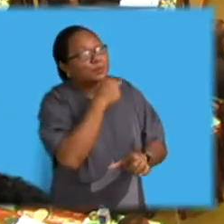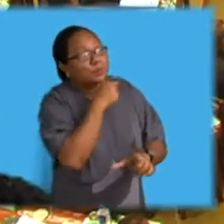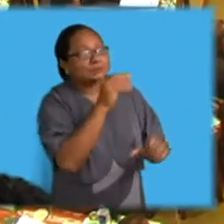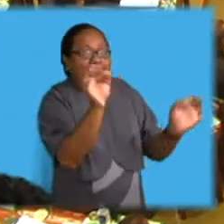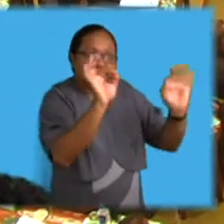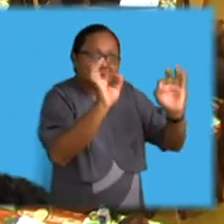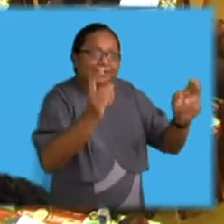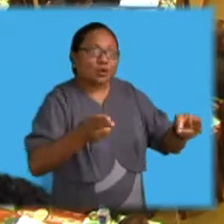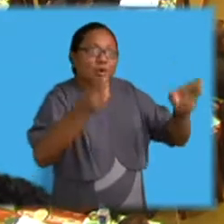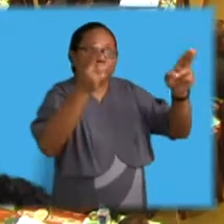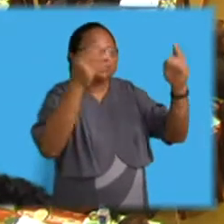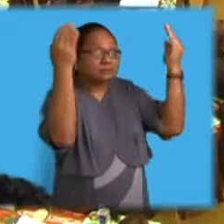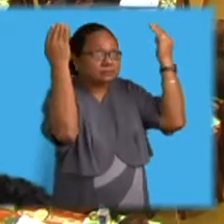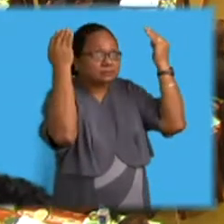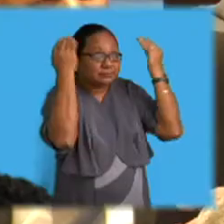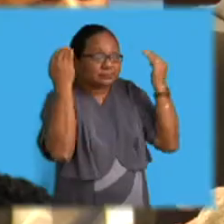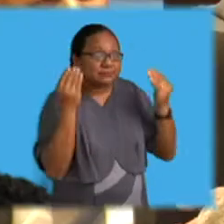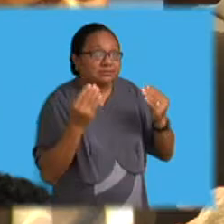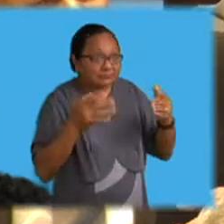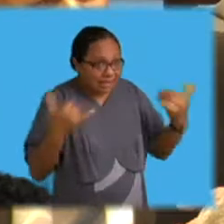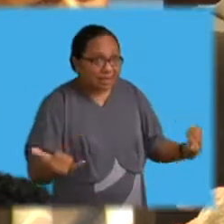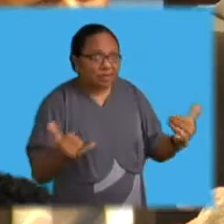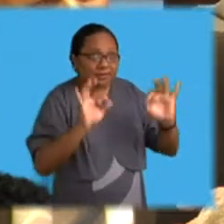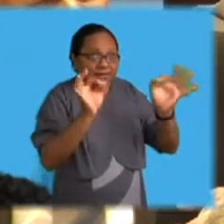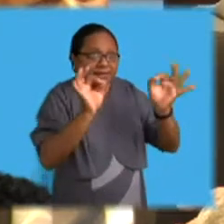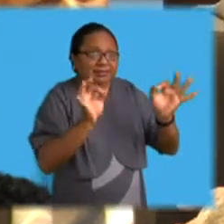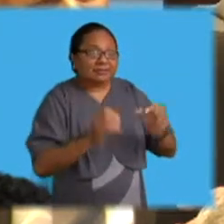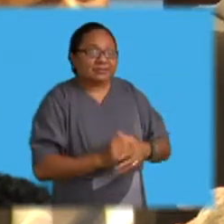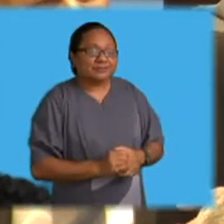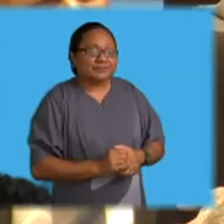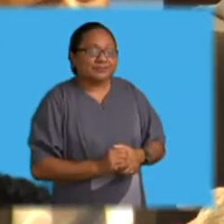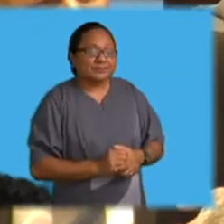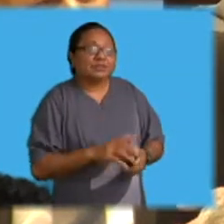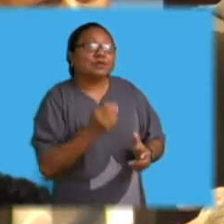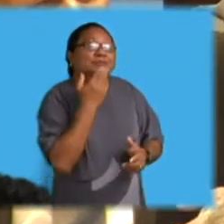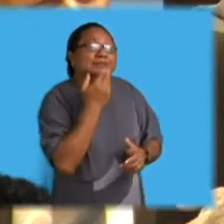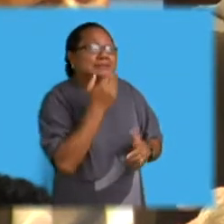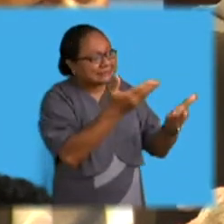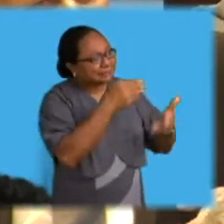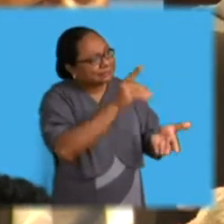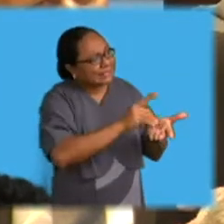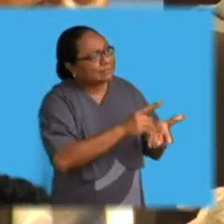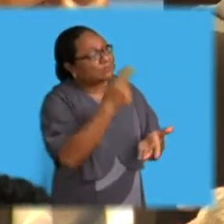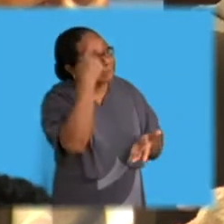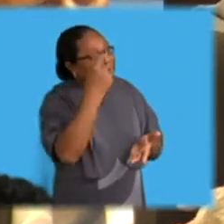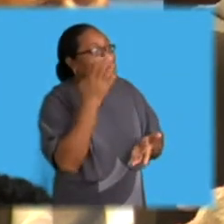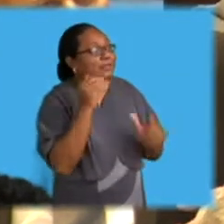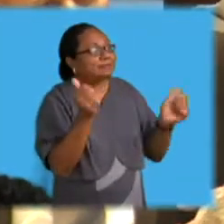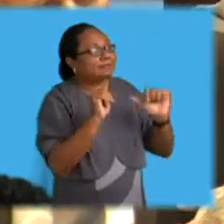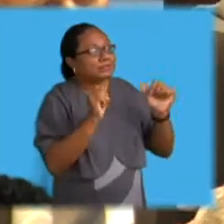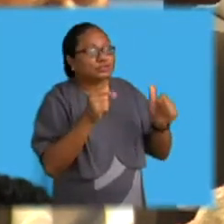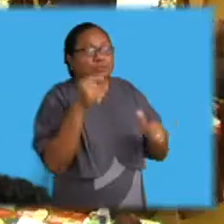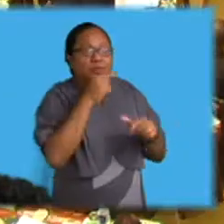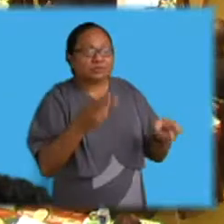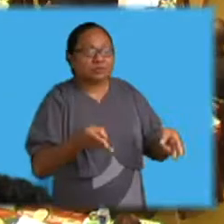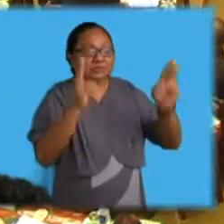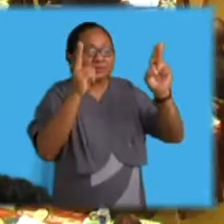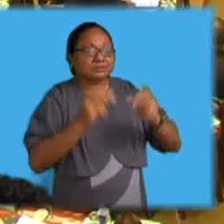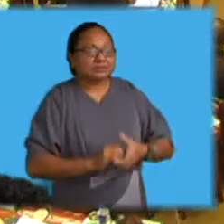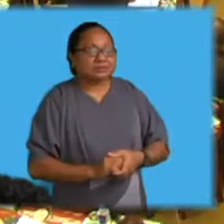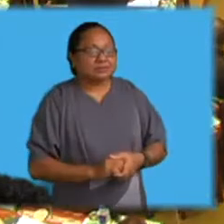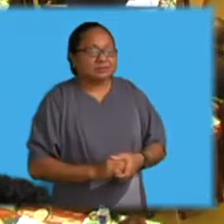hostel. Even now. So can you give us a timeline as to when it will be completed? Honourable